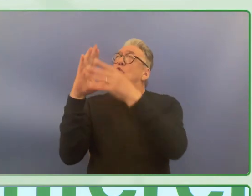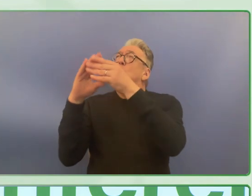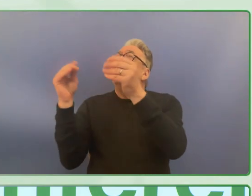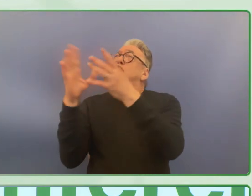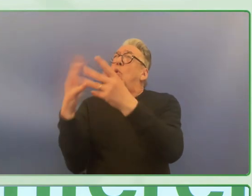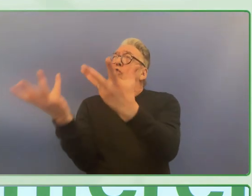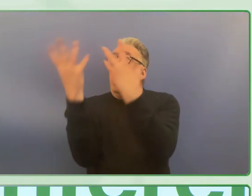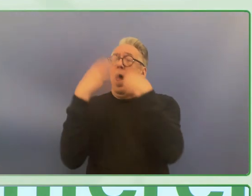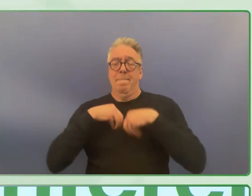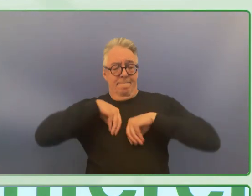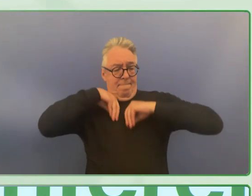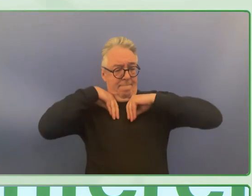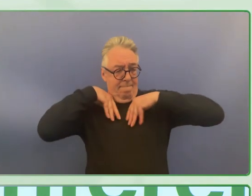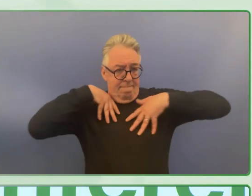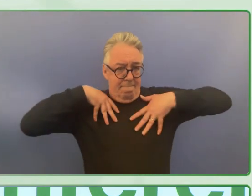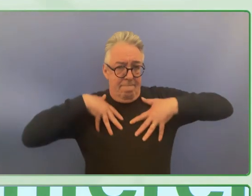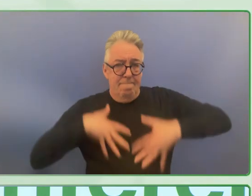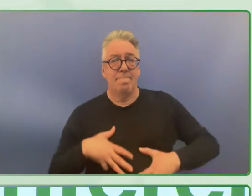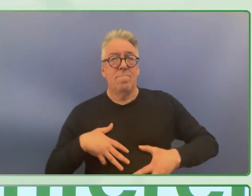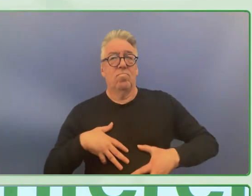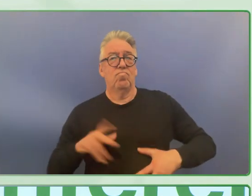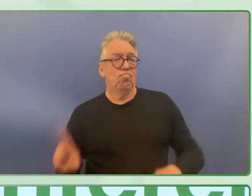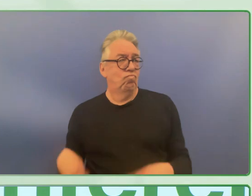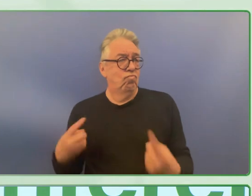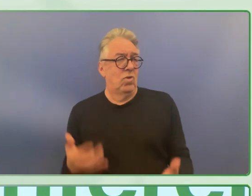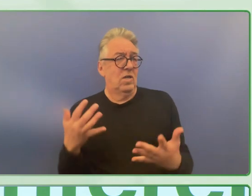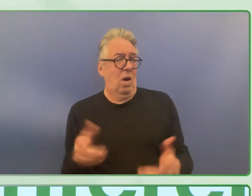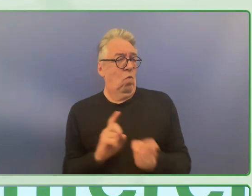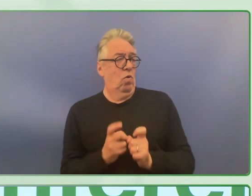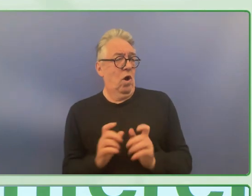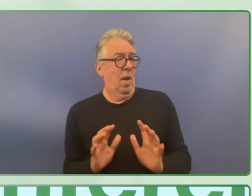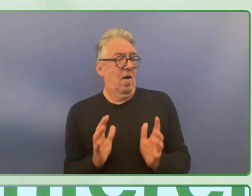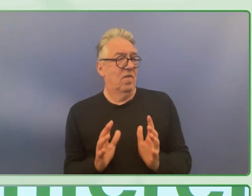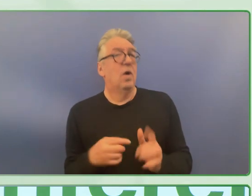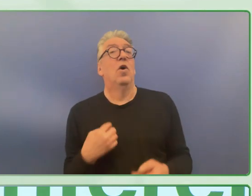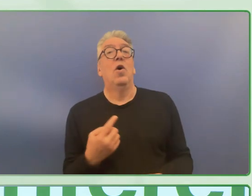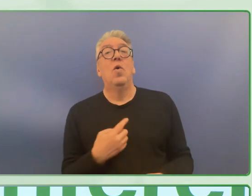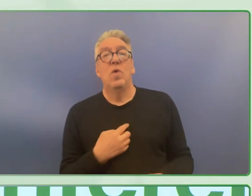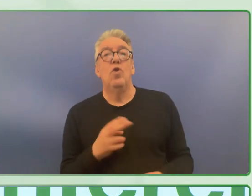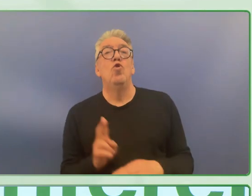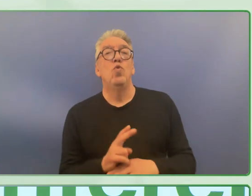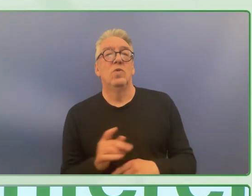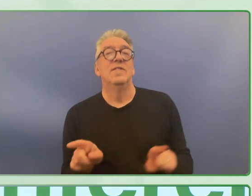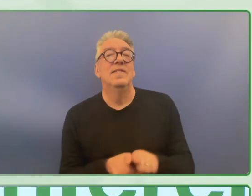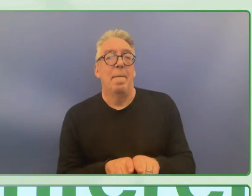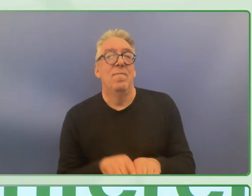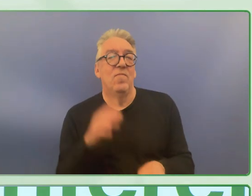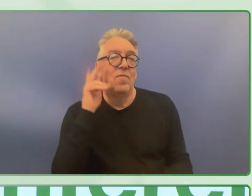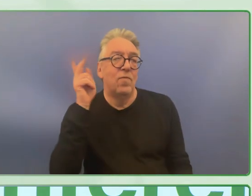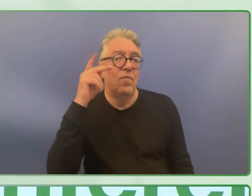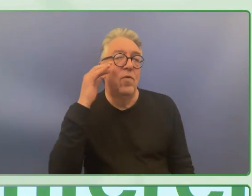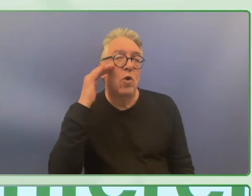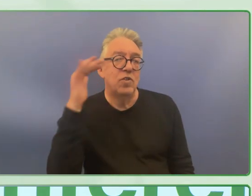that you carry with you until today. We decided to take that same approach, that we will go into our